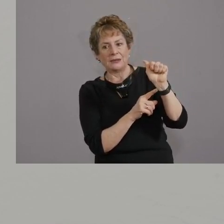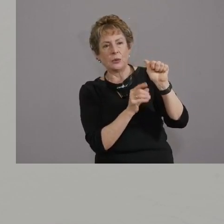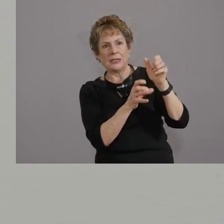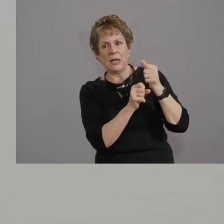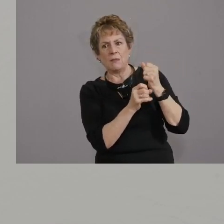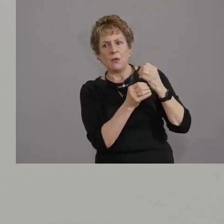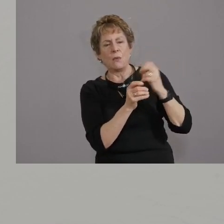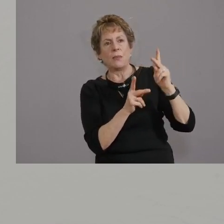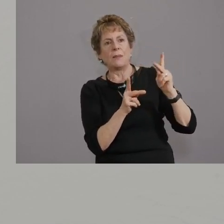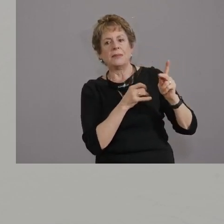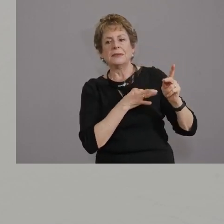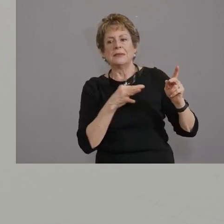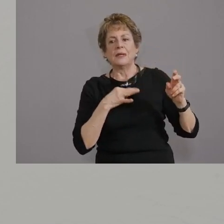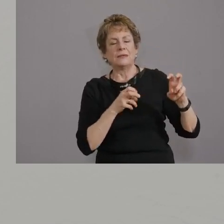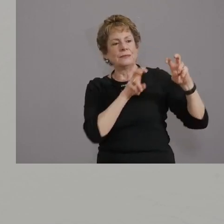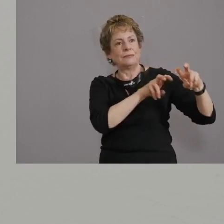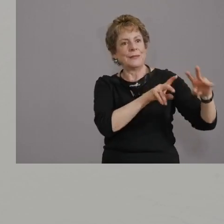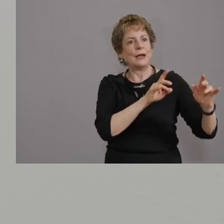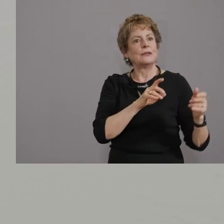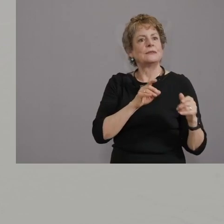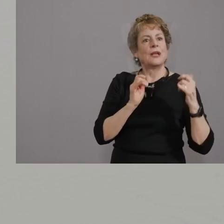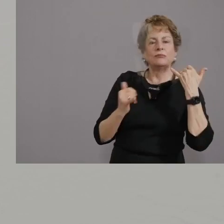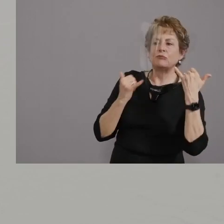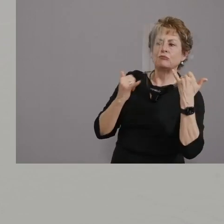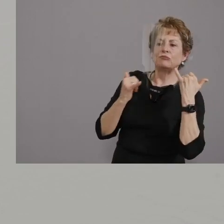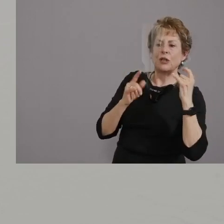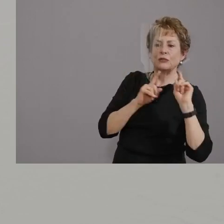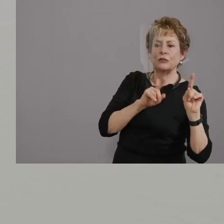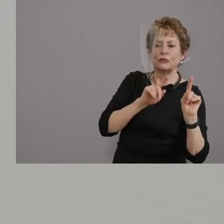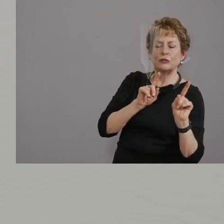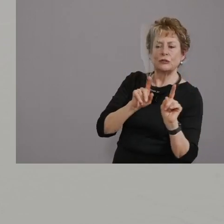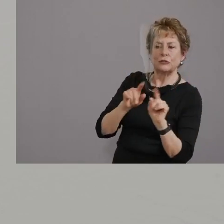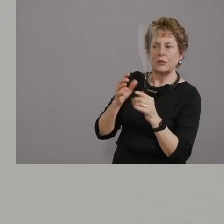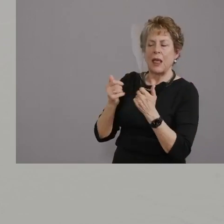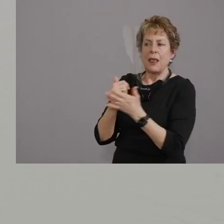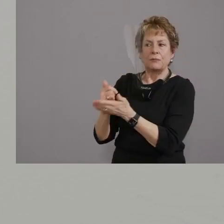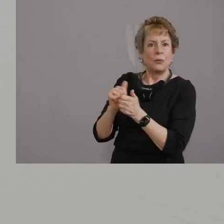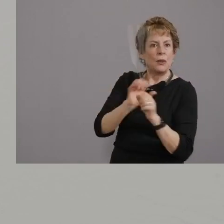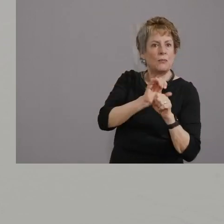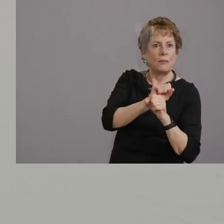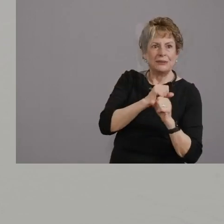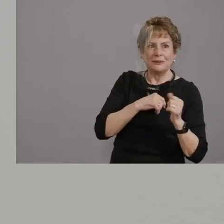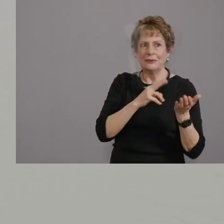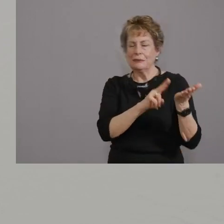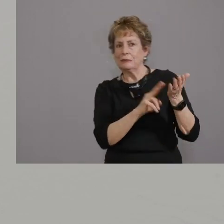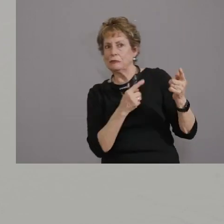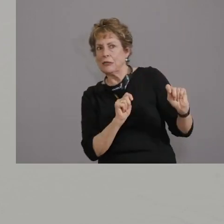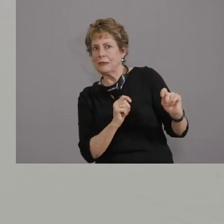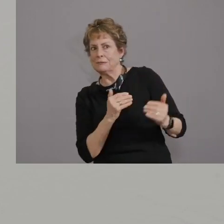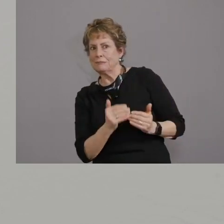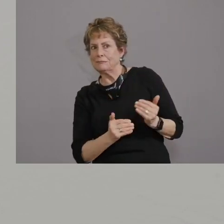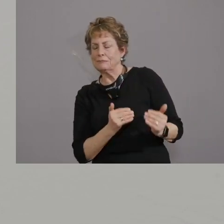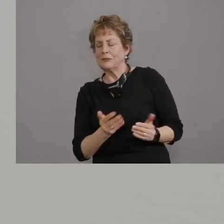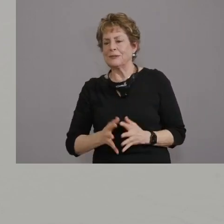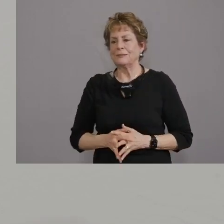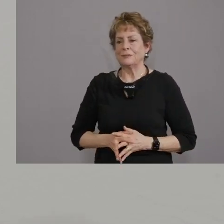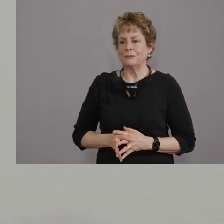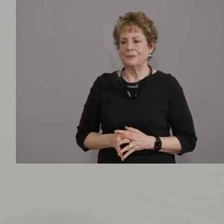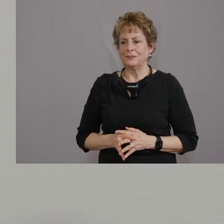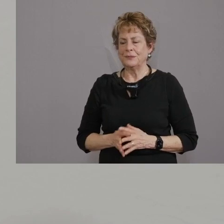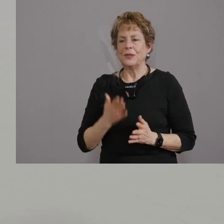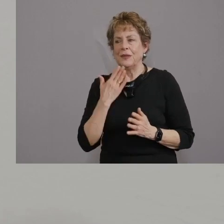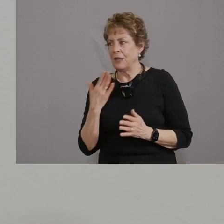the phone and help get those appointments. Thank you, Dr. Chris. Thank you. Okay, and just a note